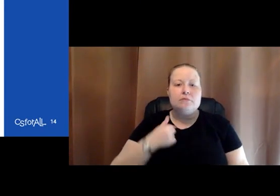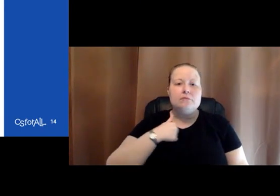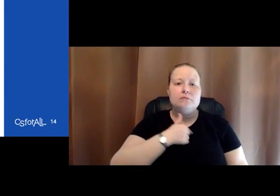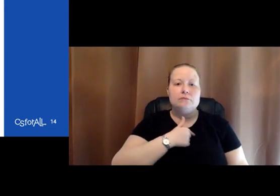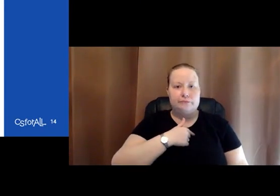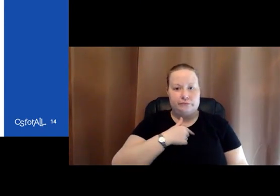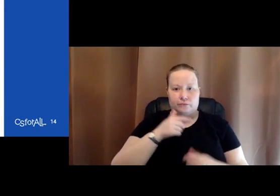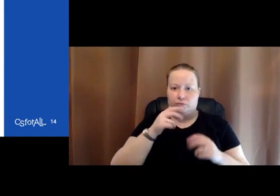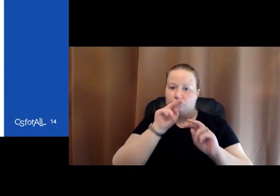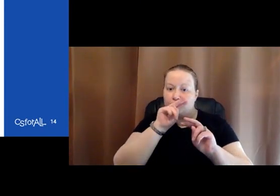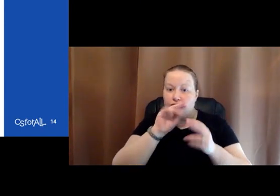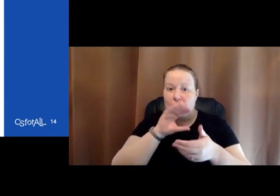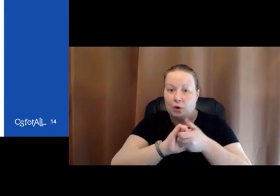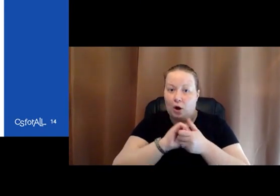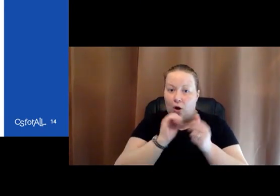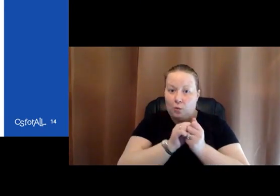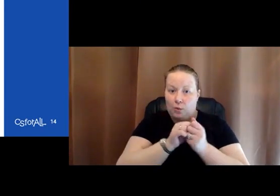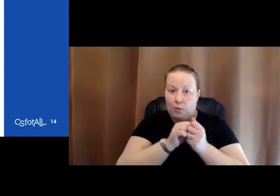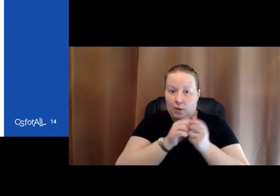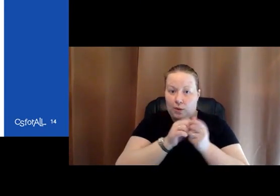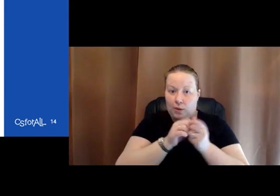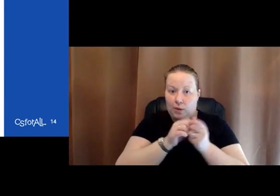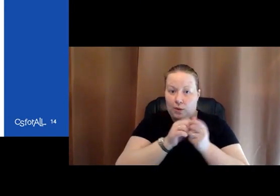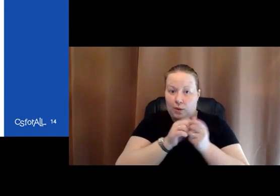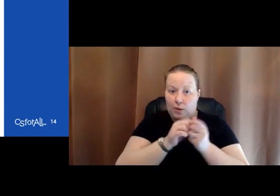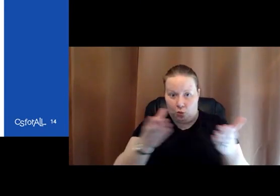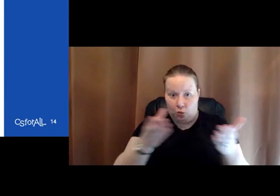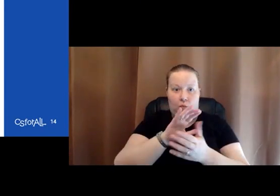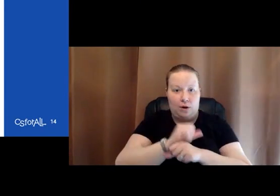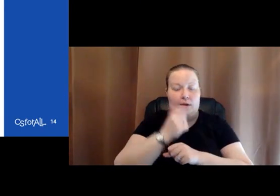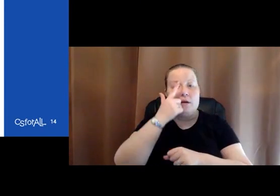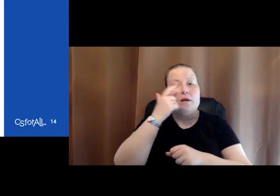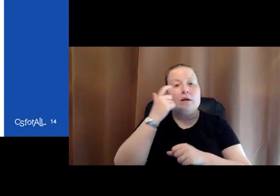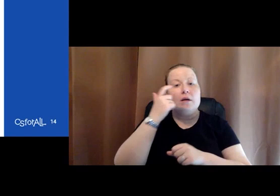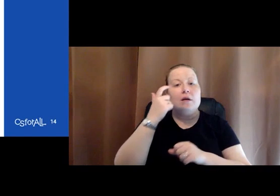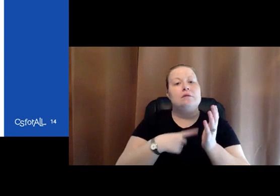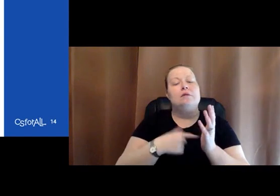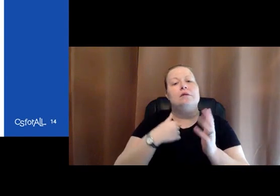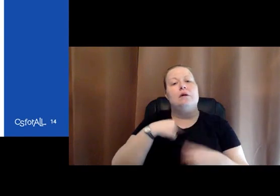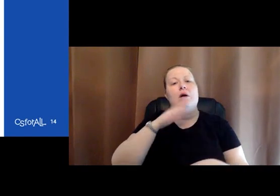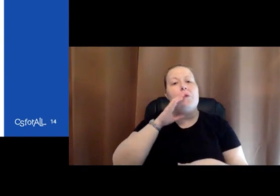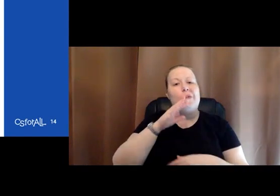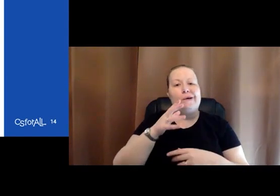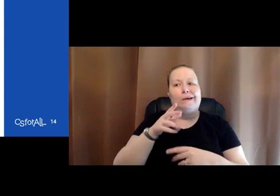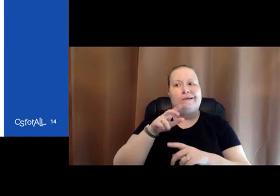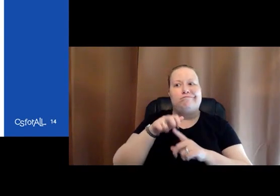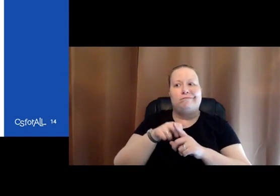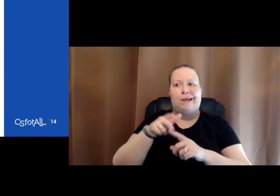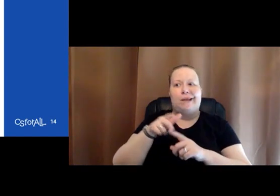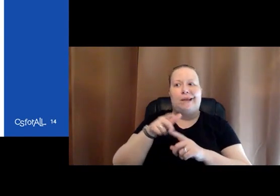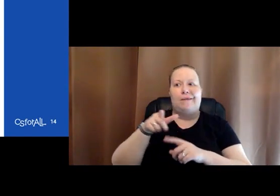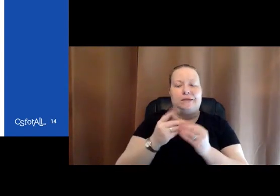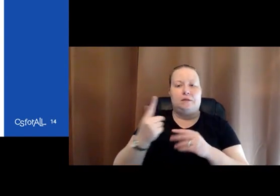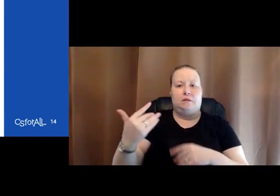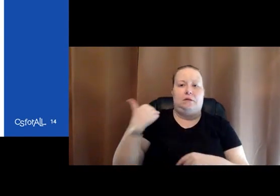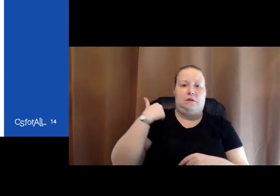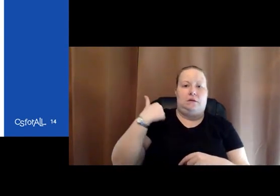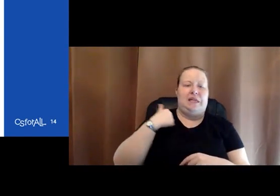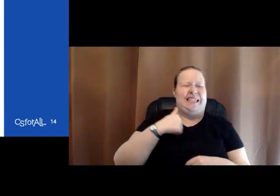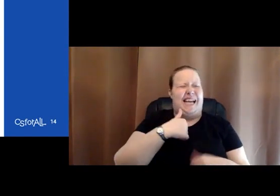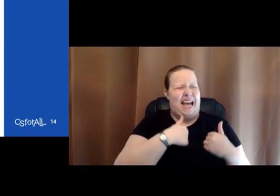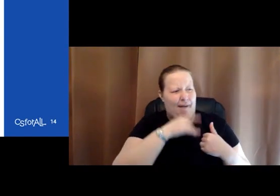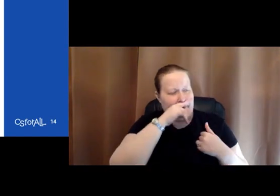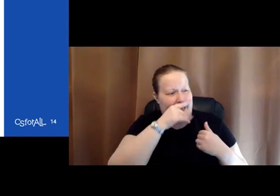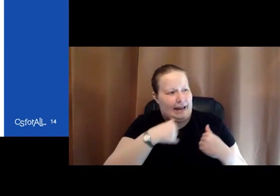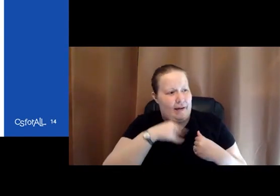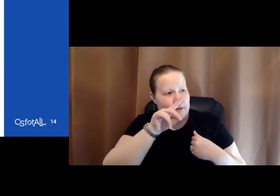we look forward to partnering with all of you in that work because, oftentimes I will get an organization that reaches out to me that says, hey, I've got a kid with a disability,